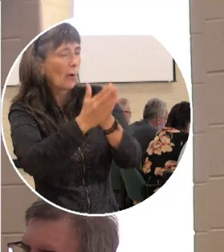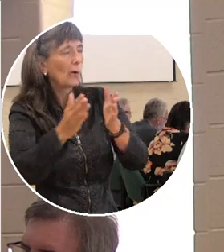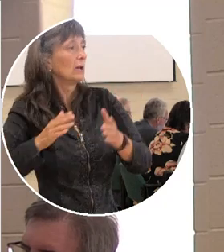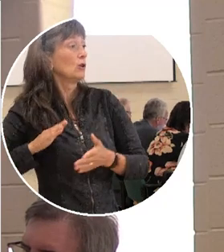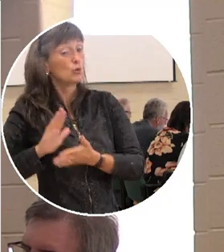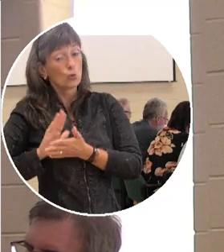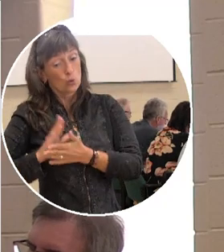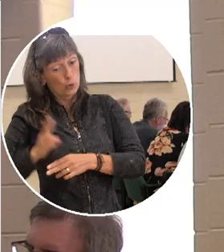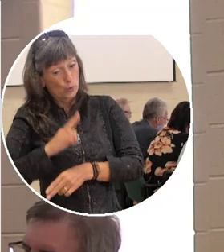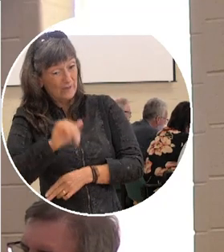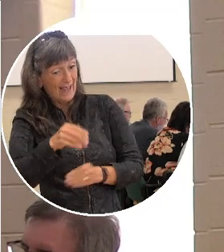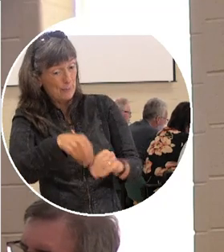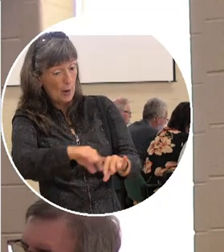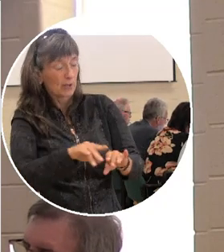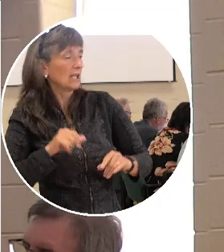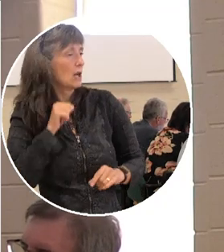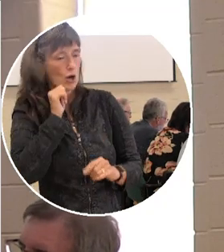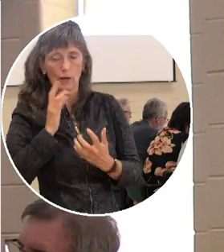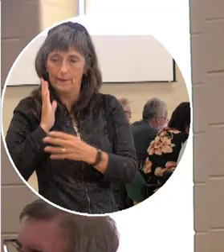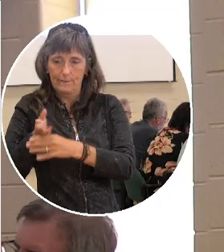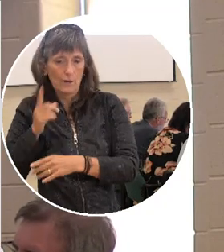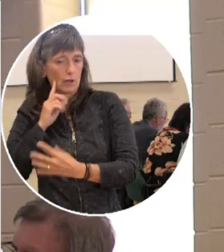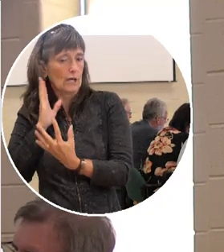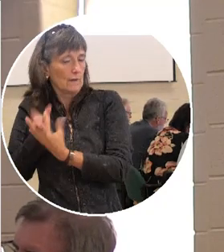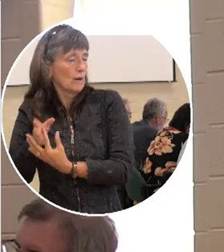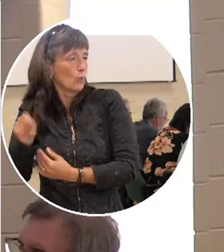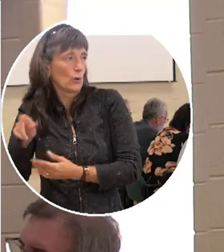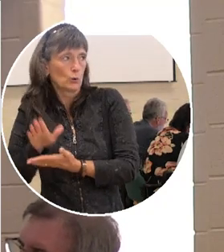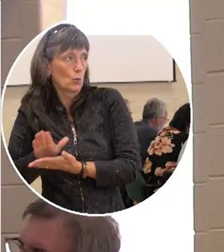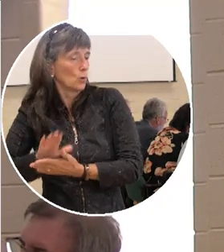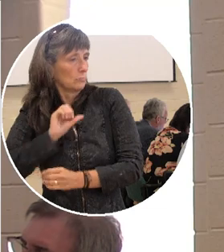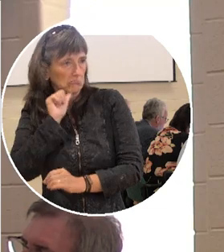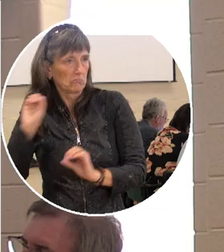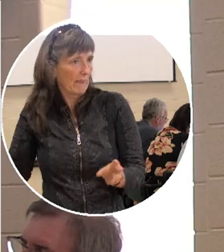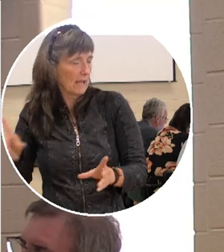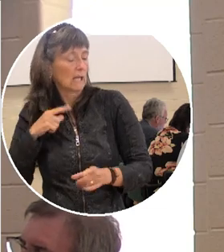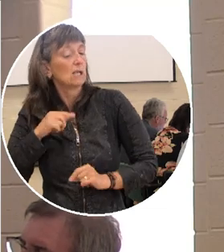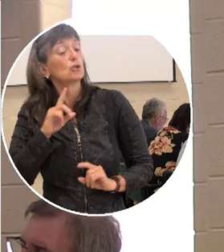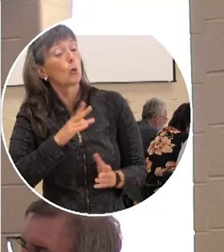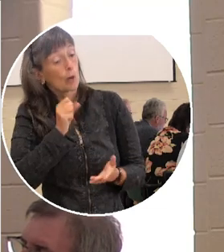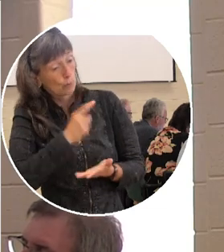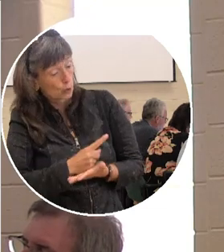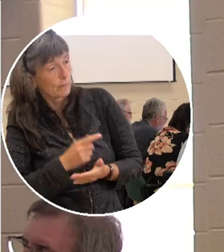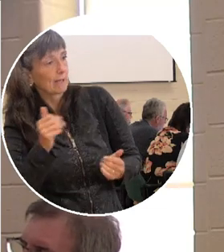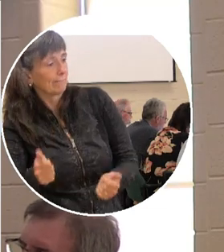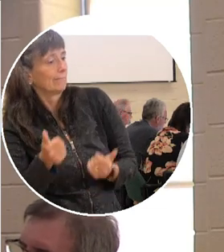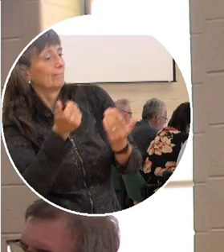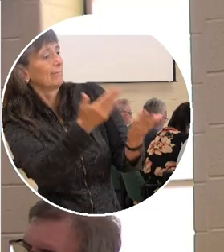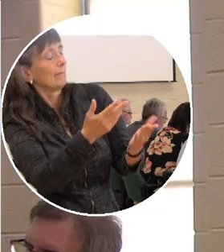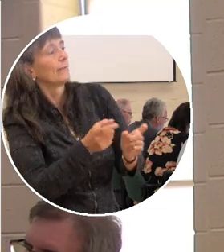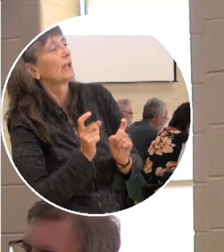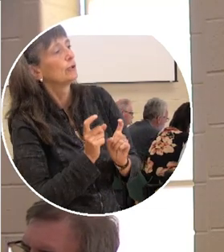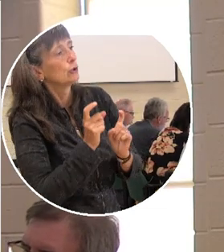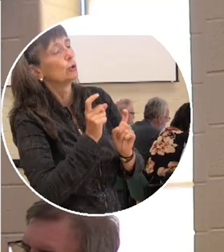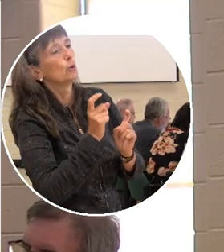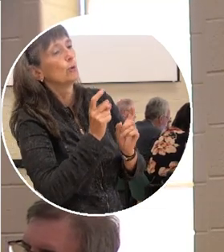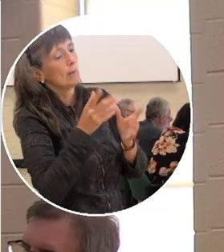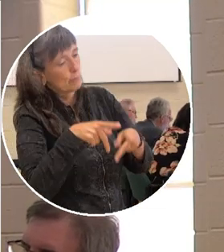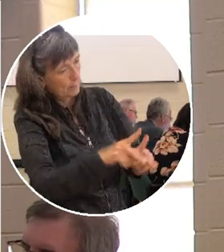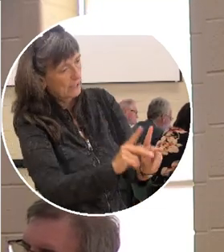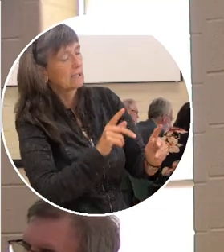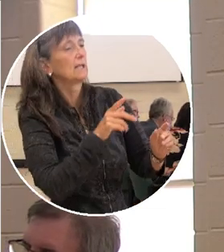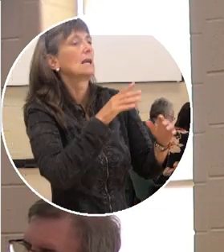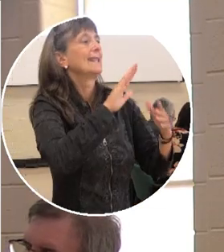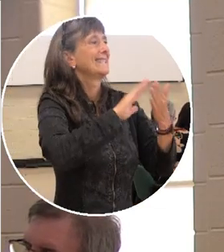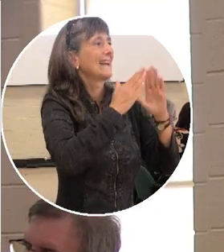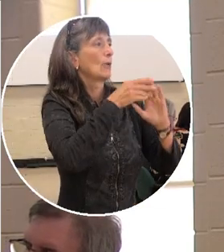with access to school property. So I'd like to move the motion that the board approve the recommendation of the Finance and Operations Committee to grant the town